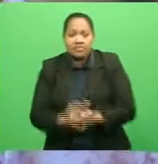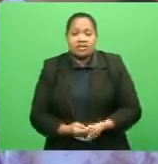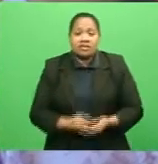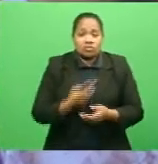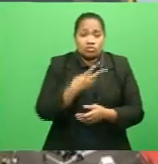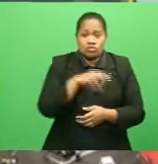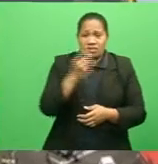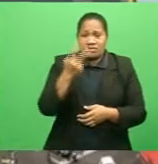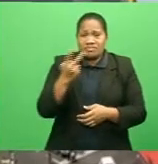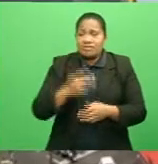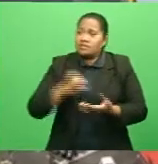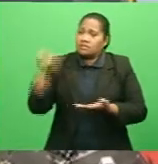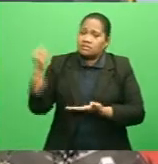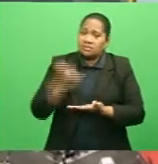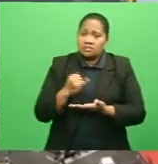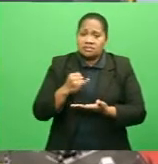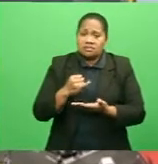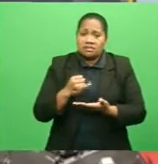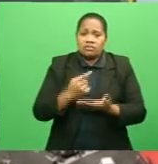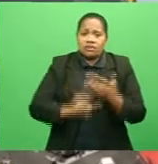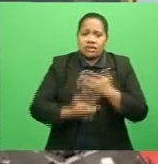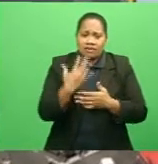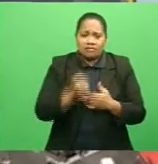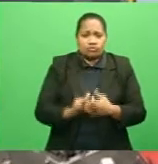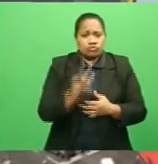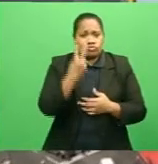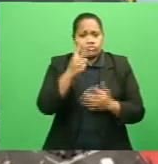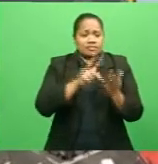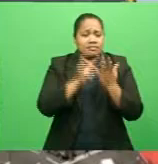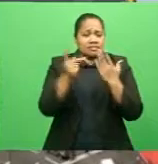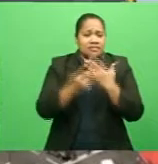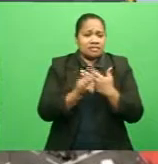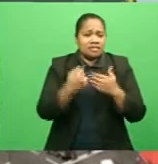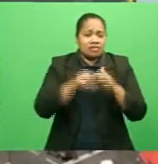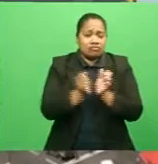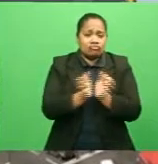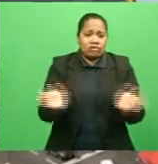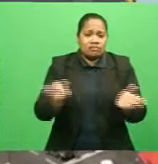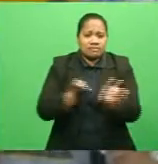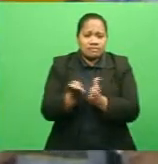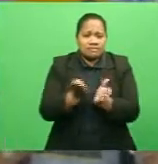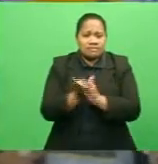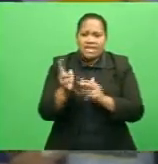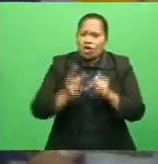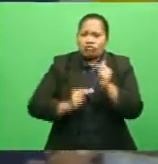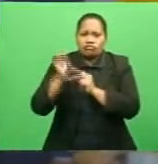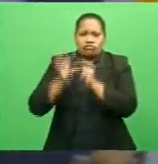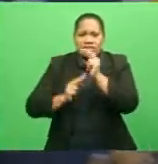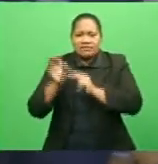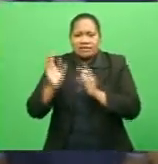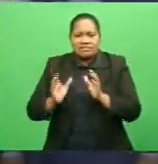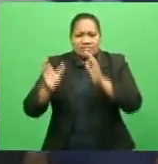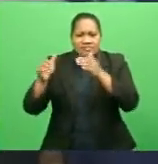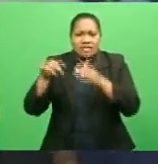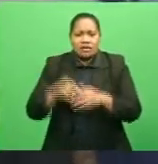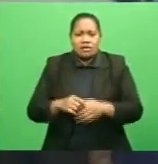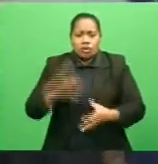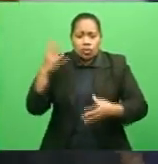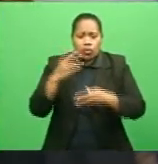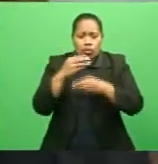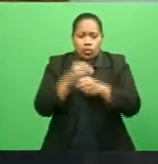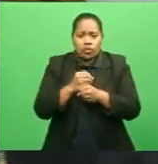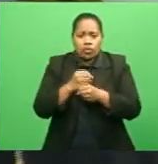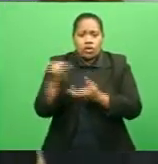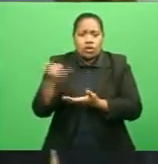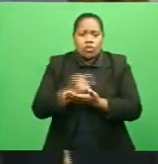have successfully implemented 2 projects in the general services and construction sector with a total investment of